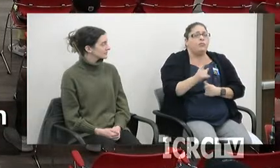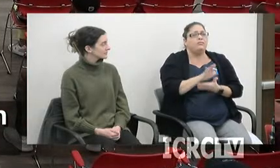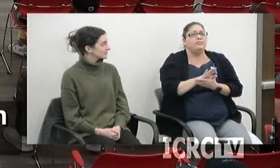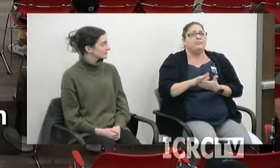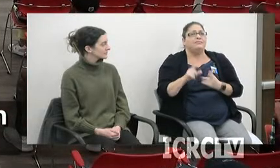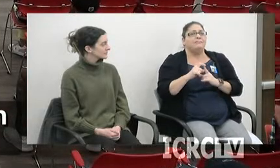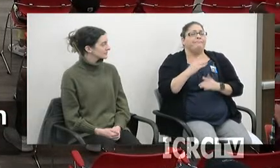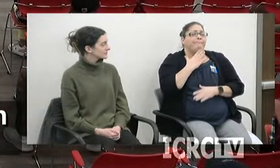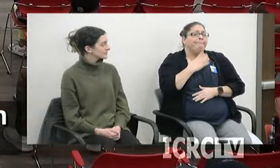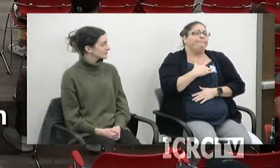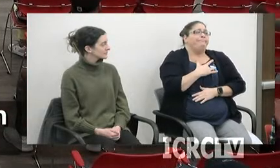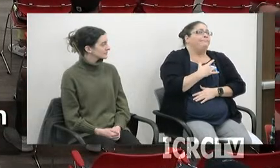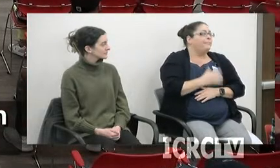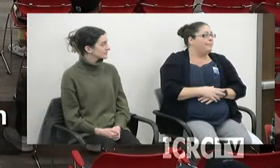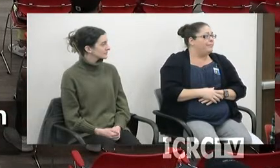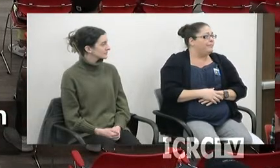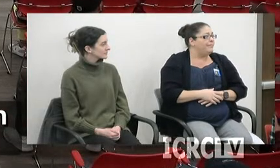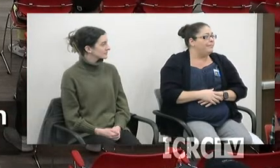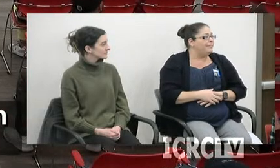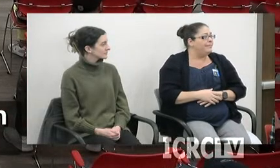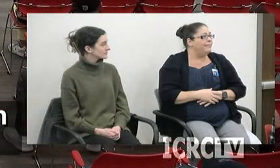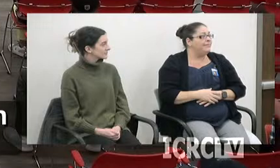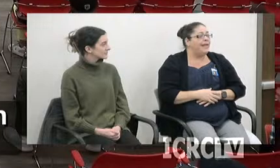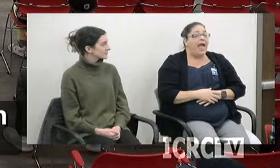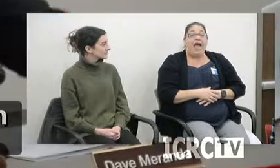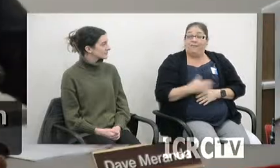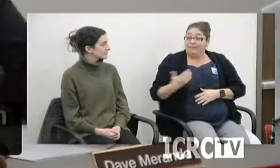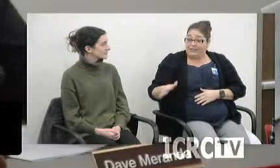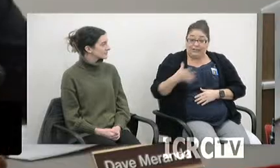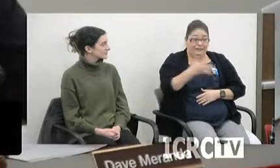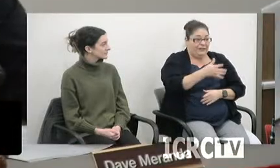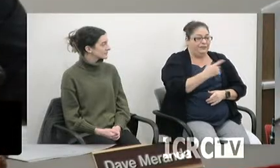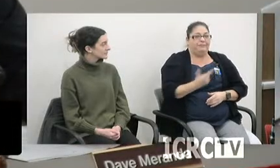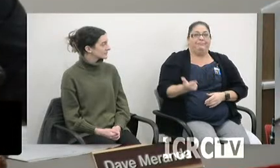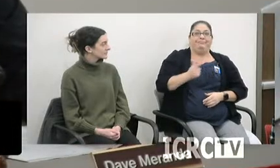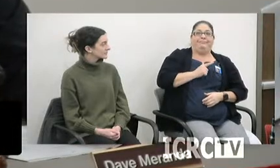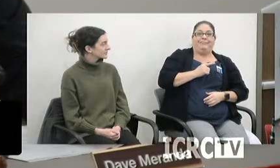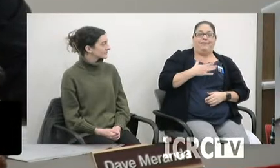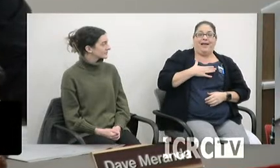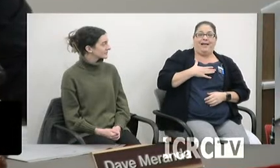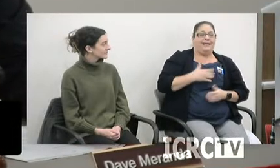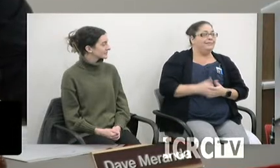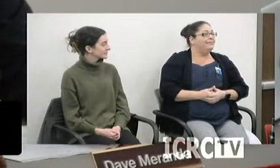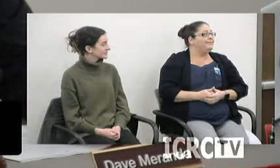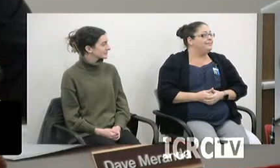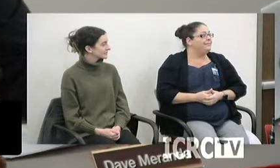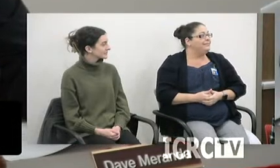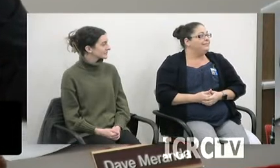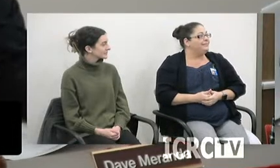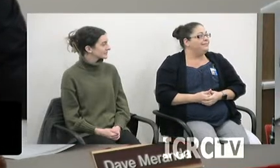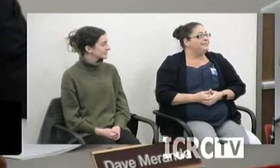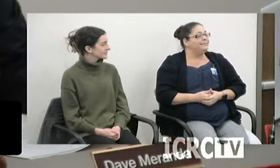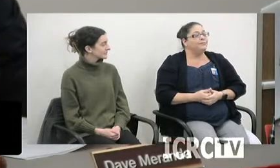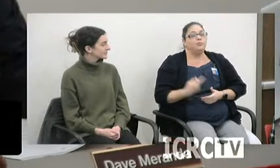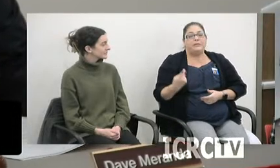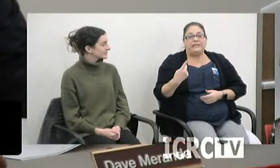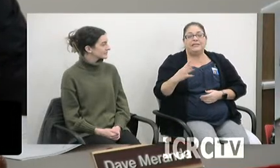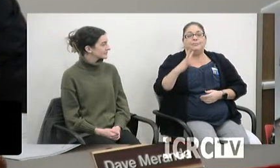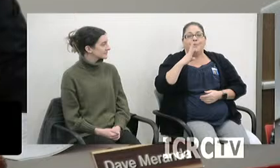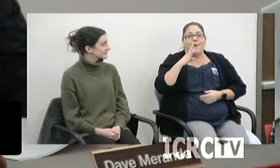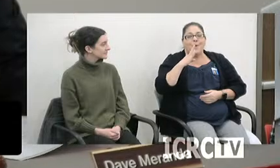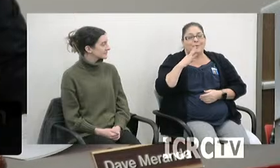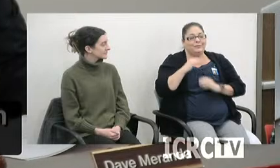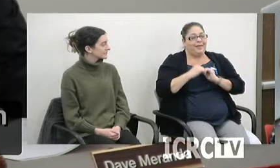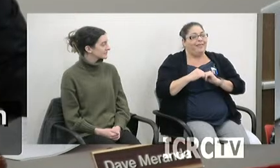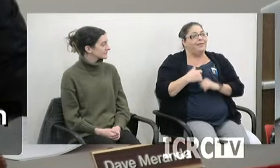If everyone has spoken now, so I'm guessing it's my time, and you spoke. We had a very